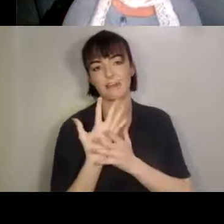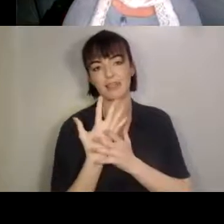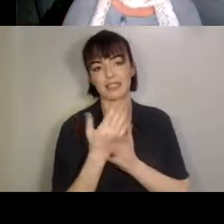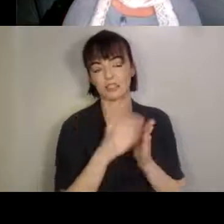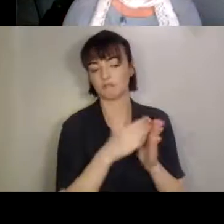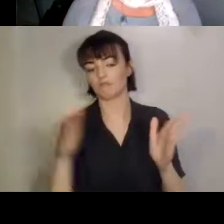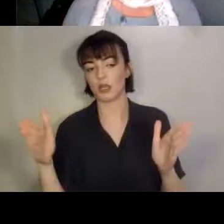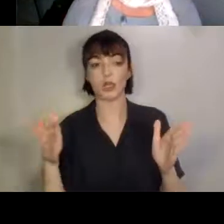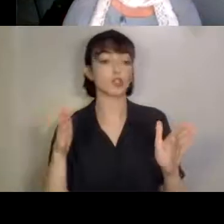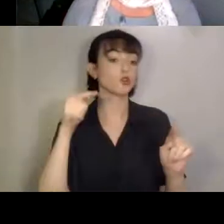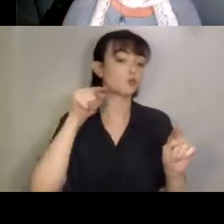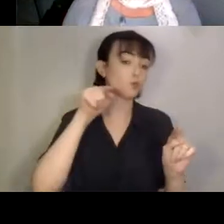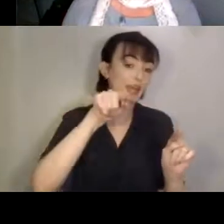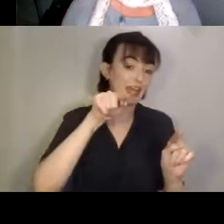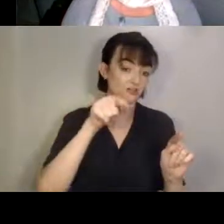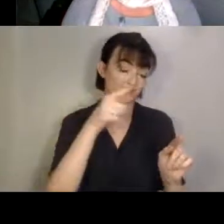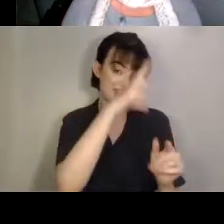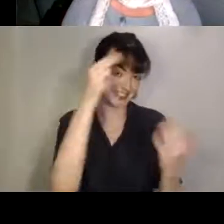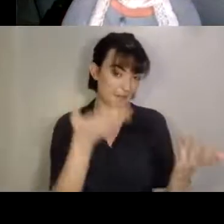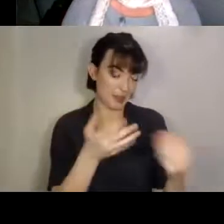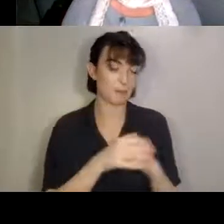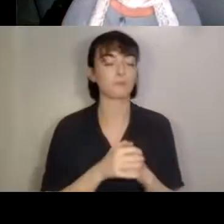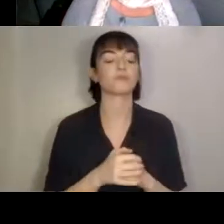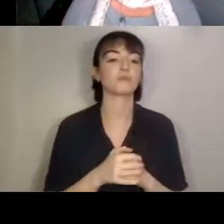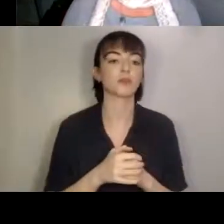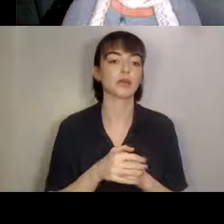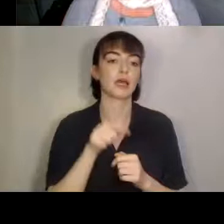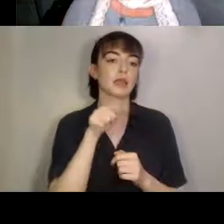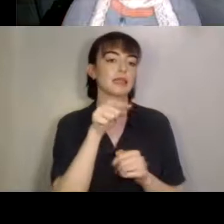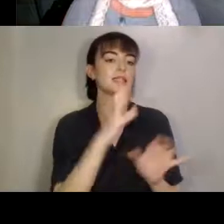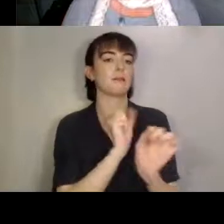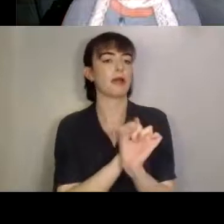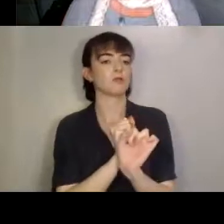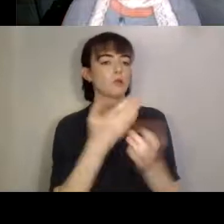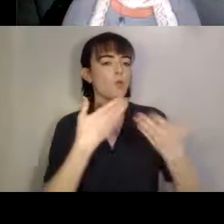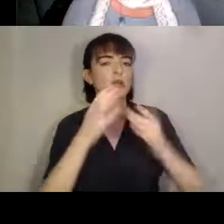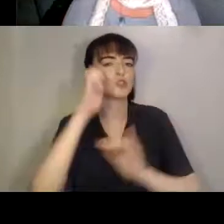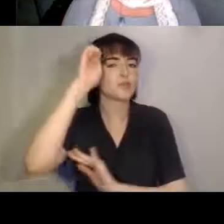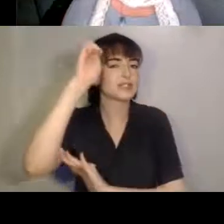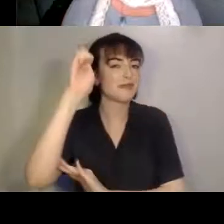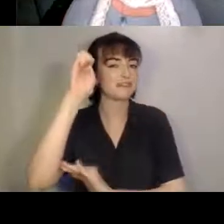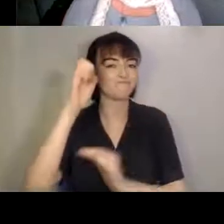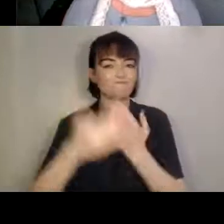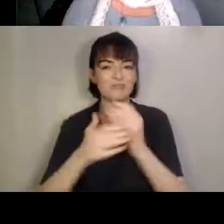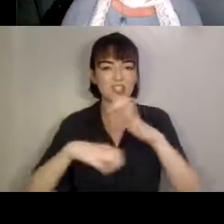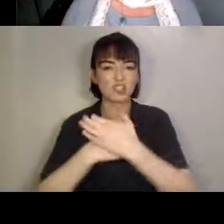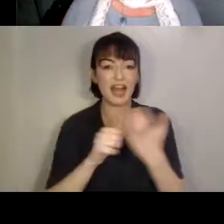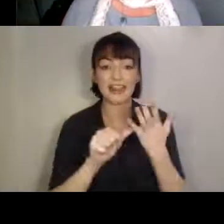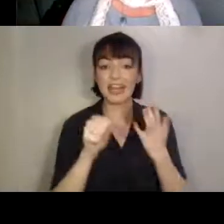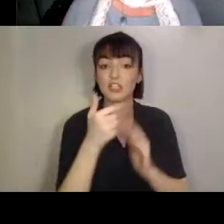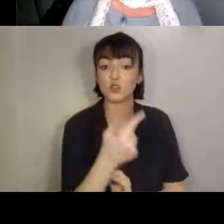it's looking here in this particular example of what you'd expect a child between sort of 2 to 2.5 years of age to